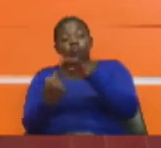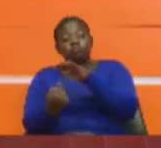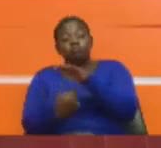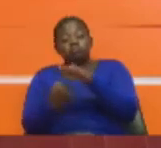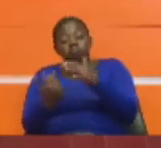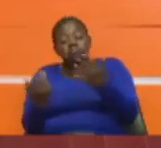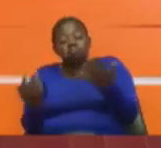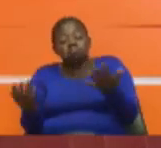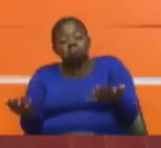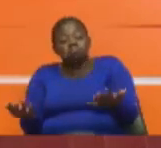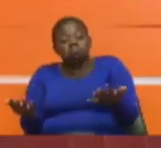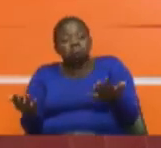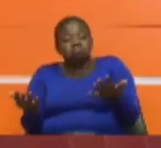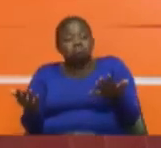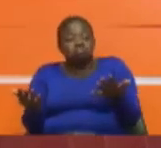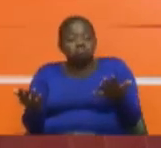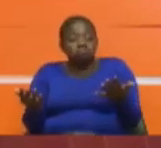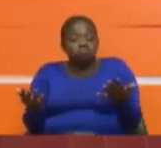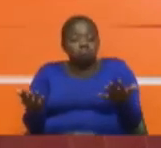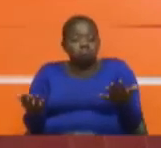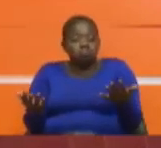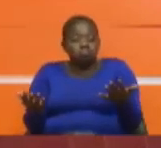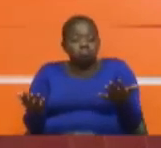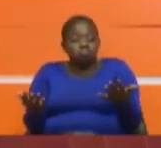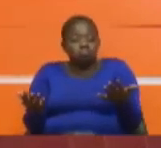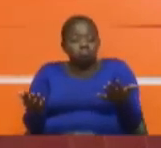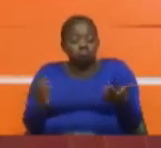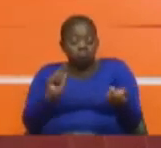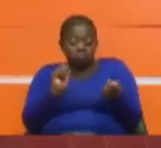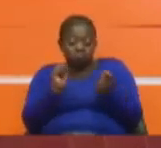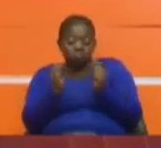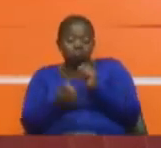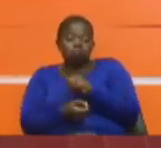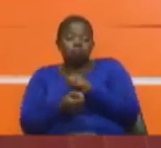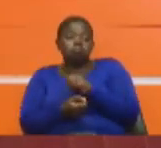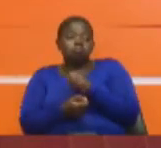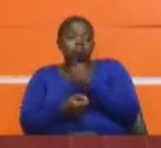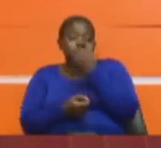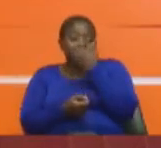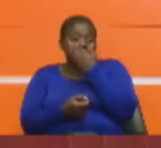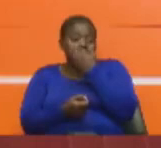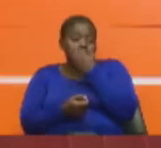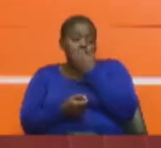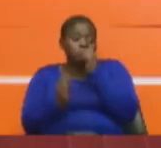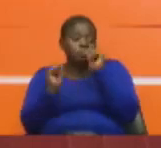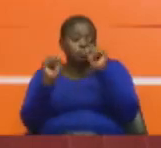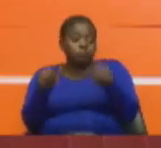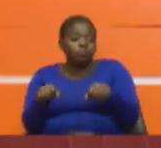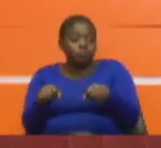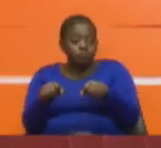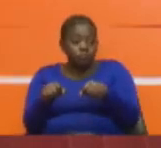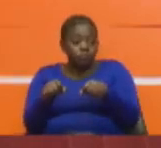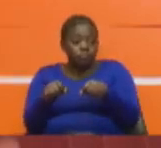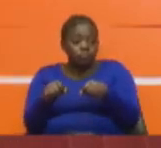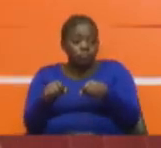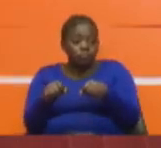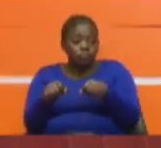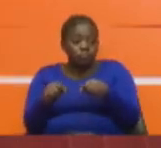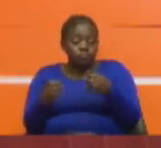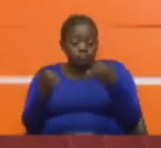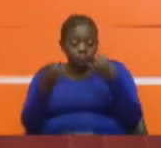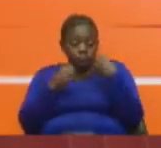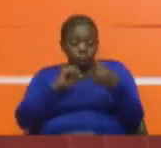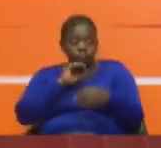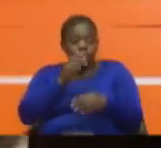occasions or such exchanges, you could tell us